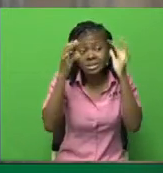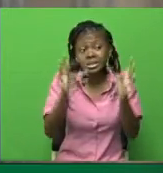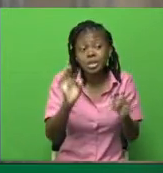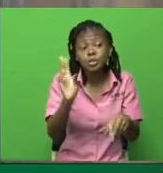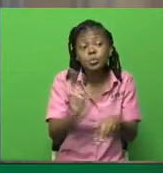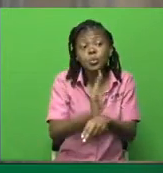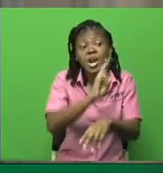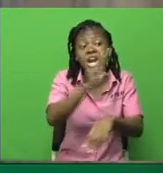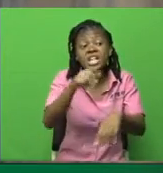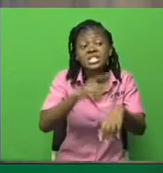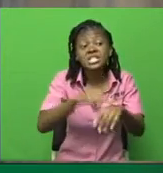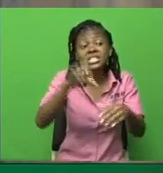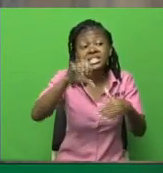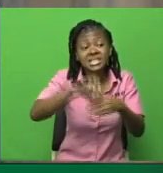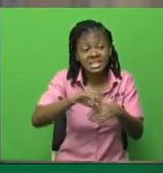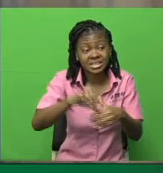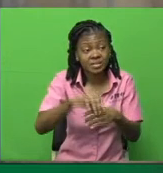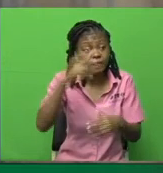for weakers